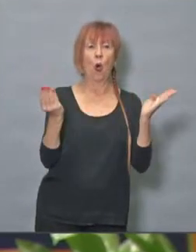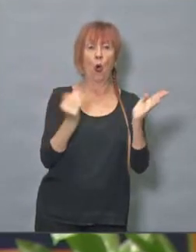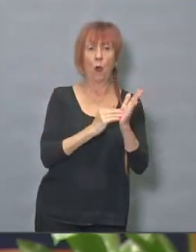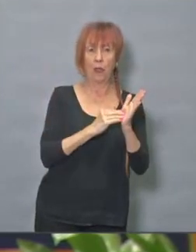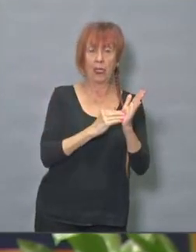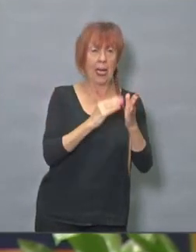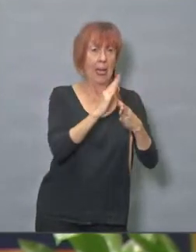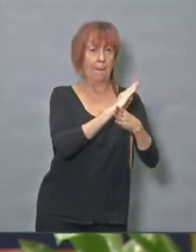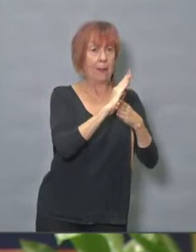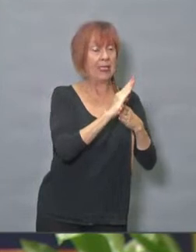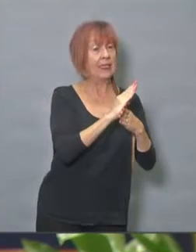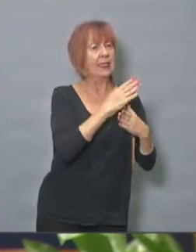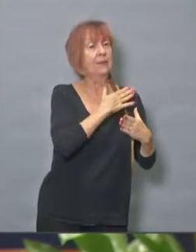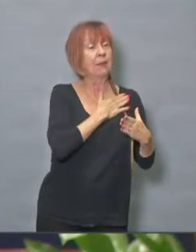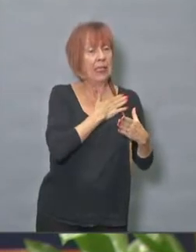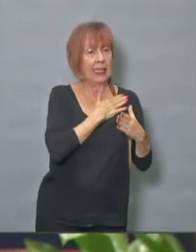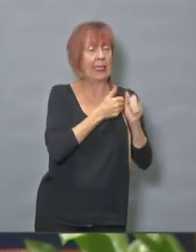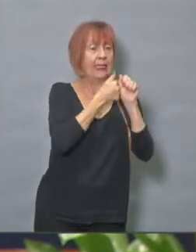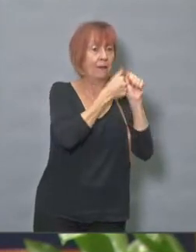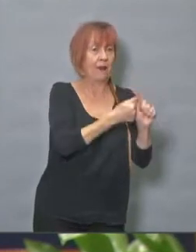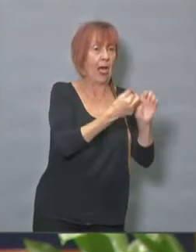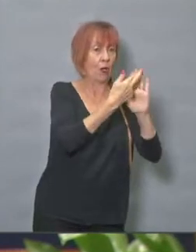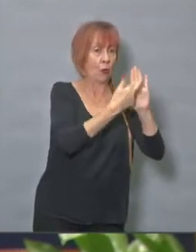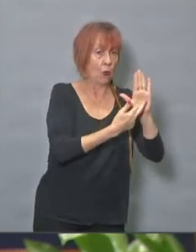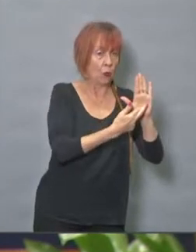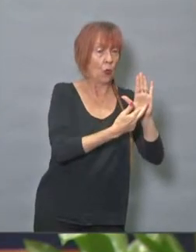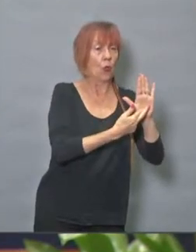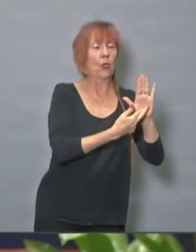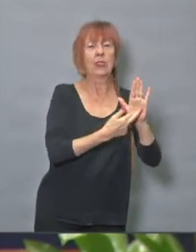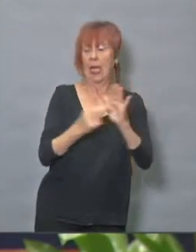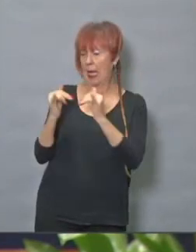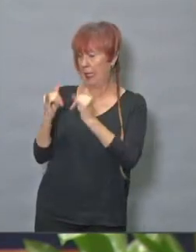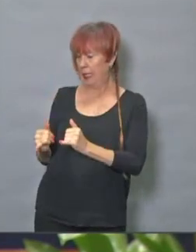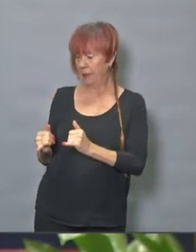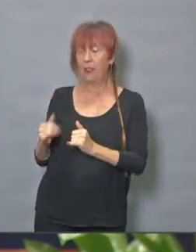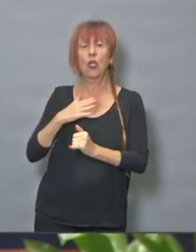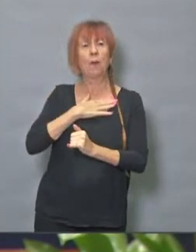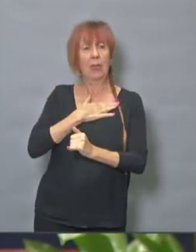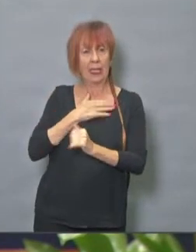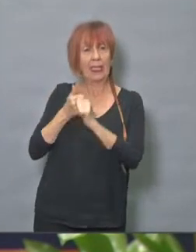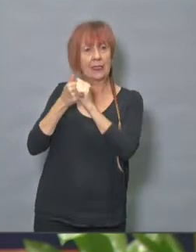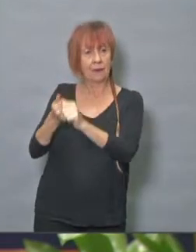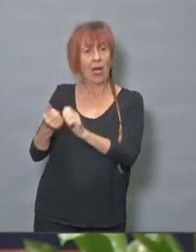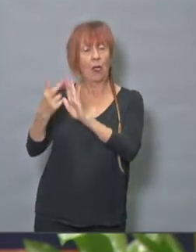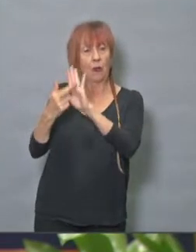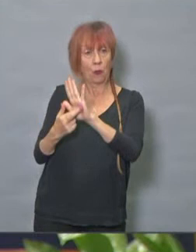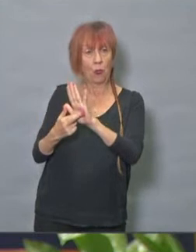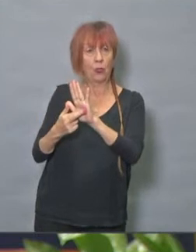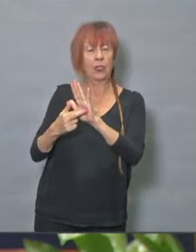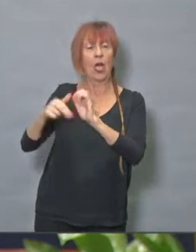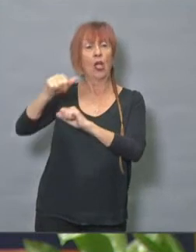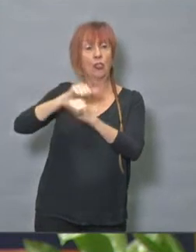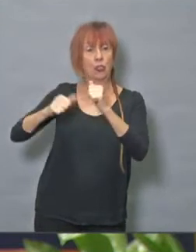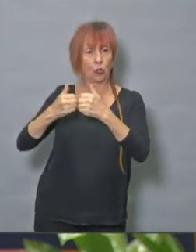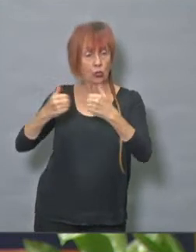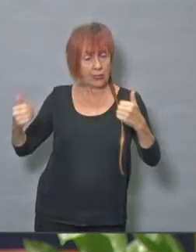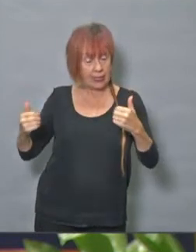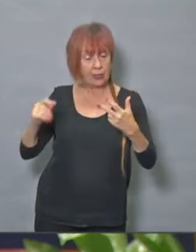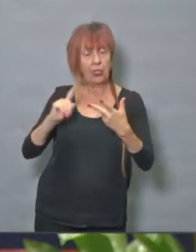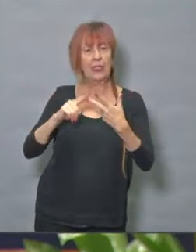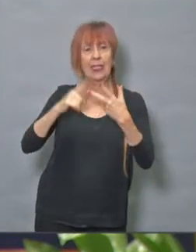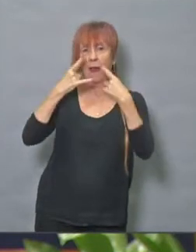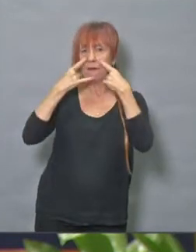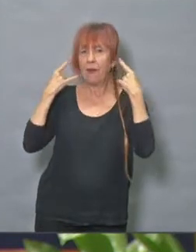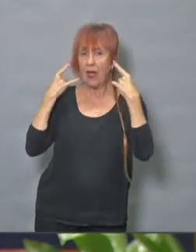follow directives, and individuals are asked to make sure they're practicing social distancing, wearing a cloth face